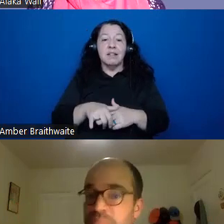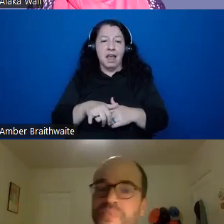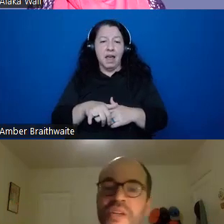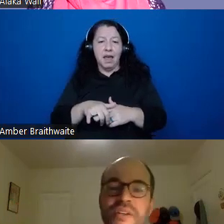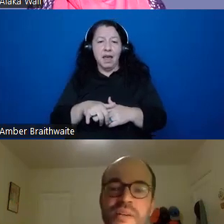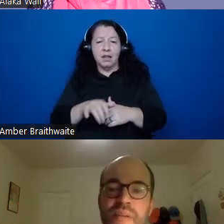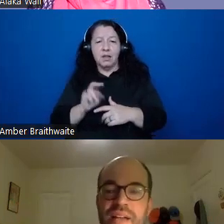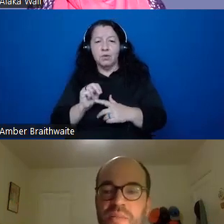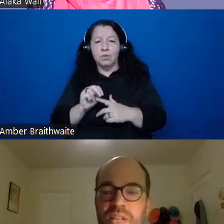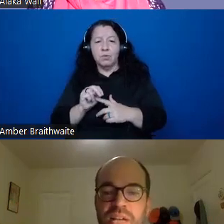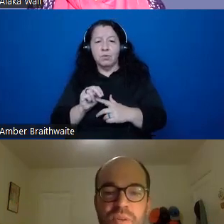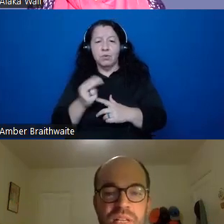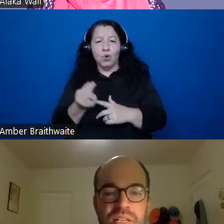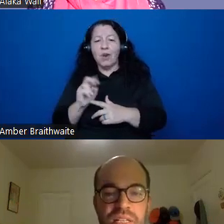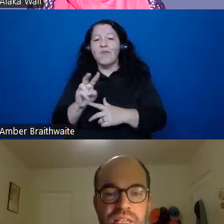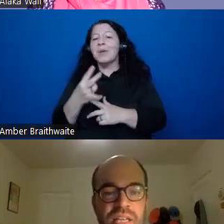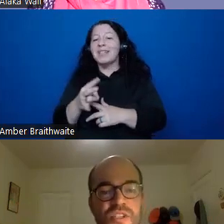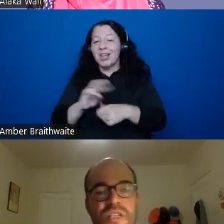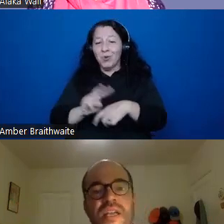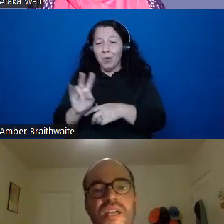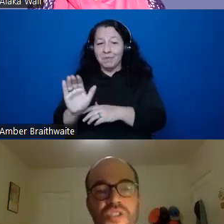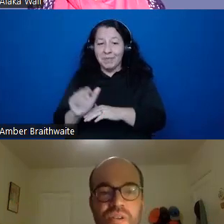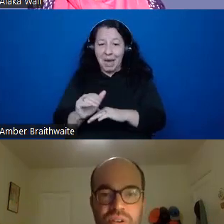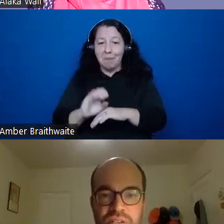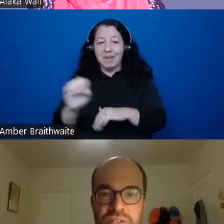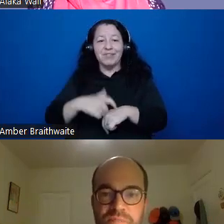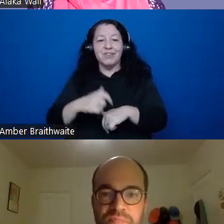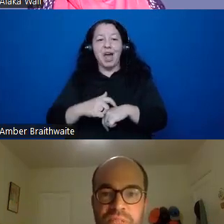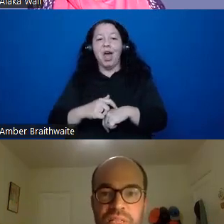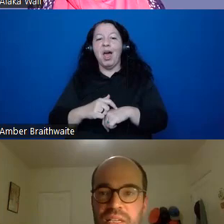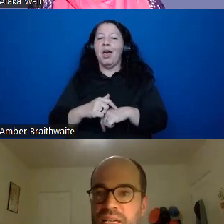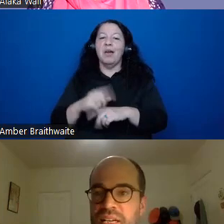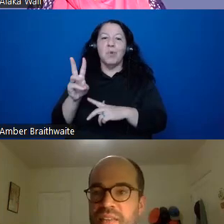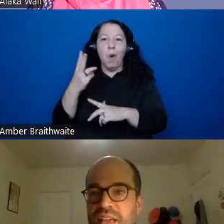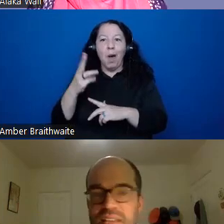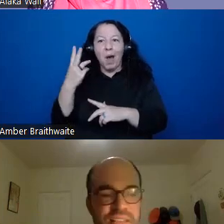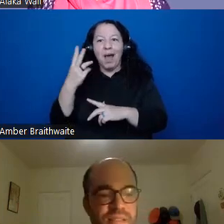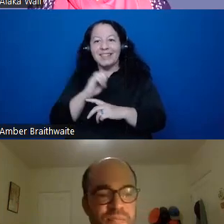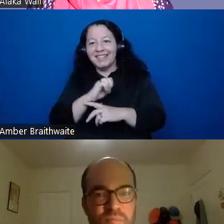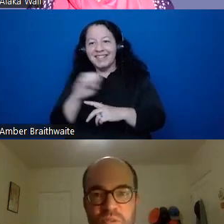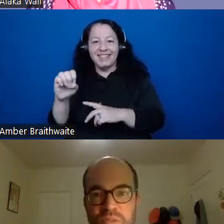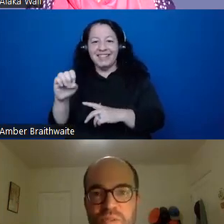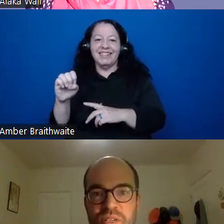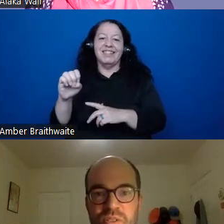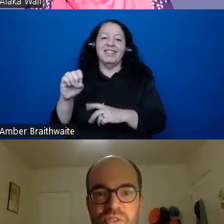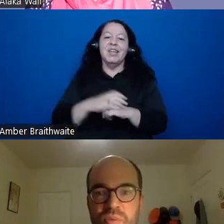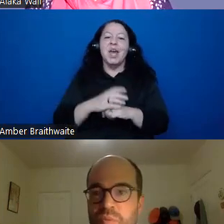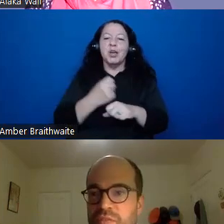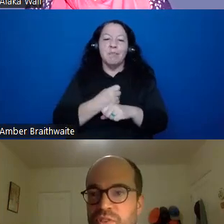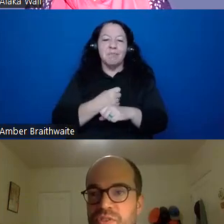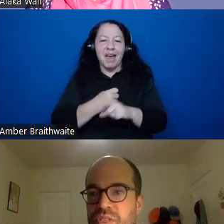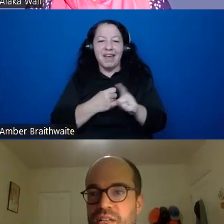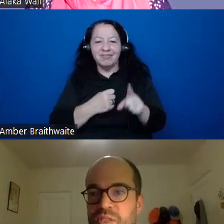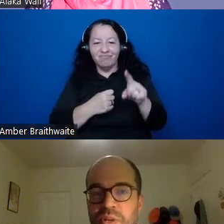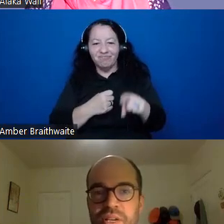East, Combating the Black Market in Ancient Asian Art. And that brings me to a conclusion with my